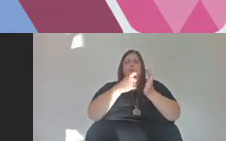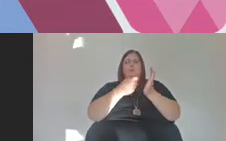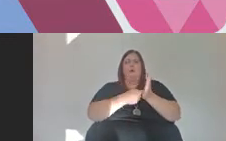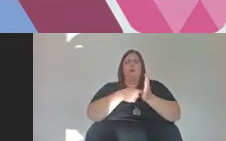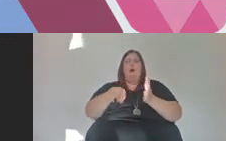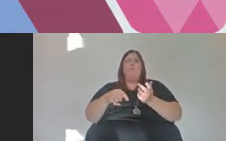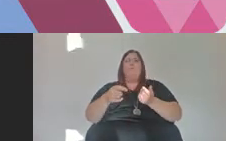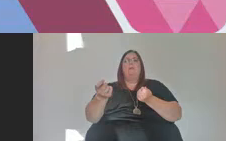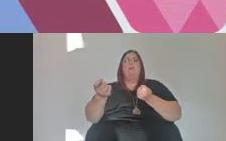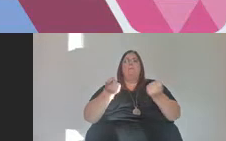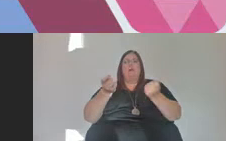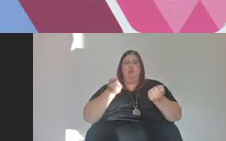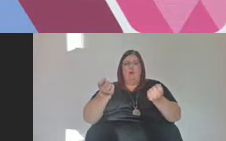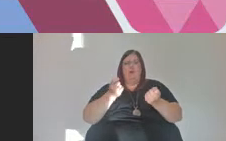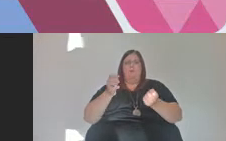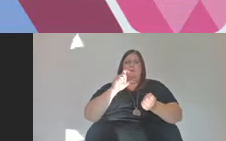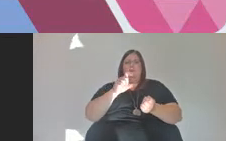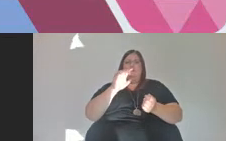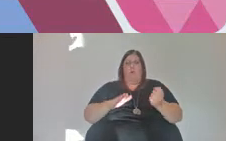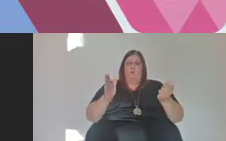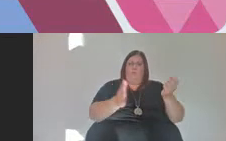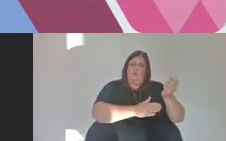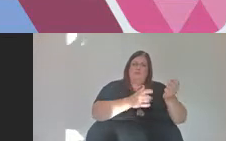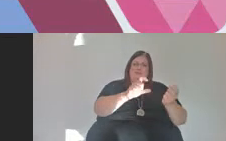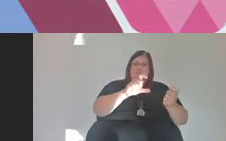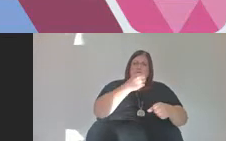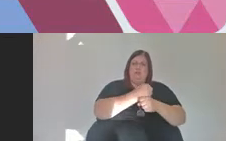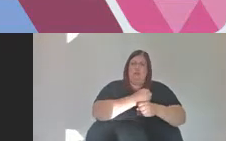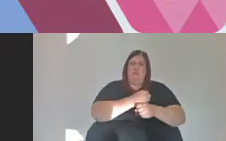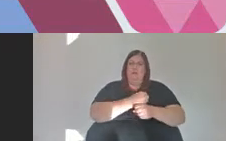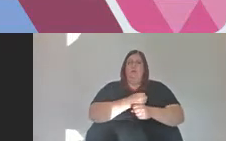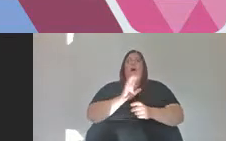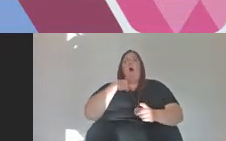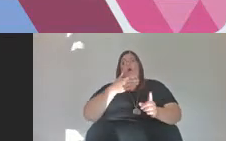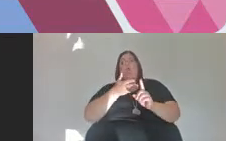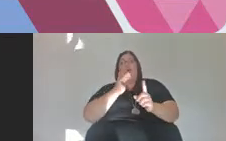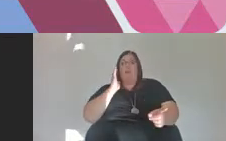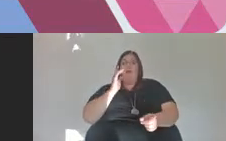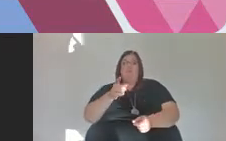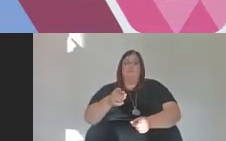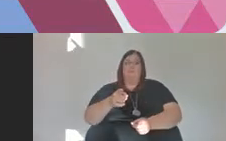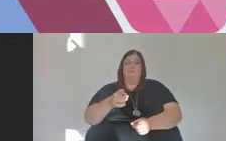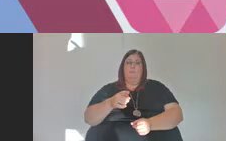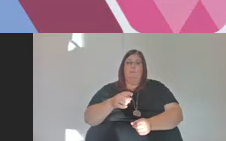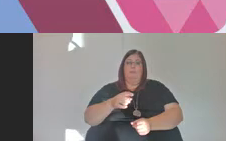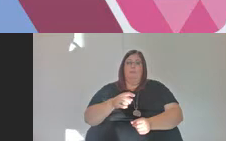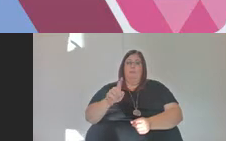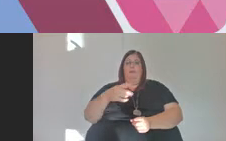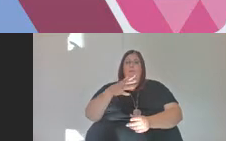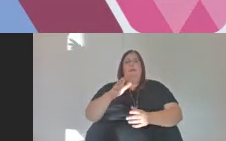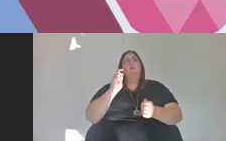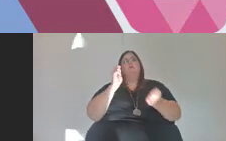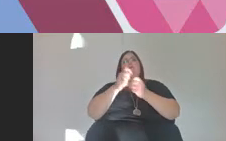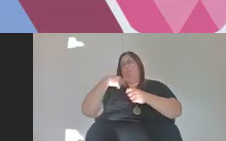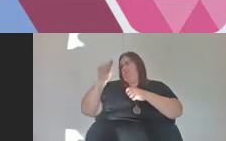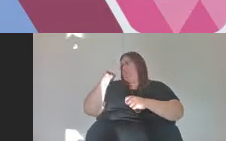Southwest Division of the CCGs. So I recognise, Julie, that since our meeting in October